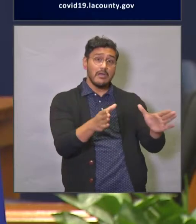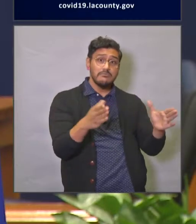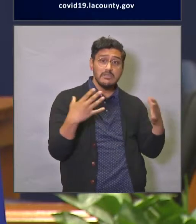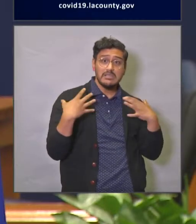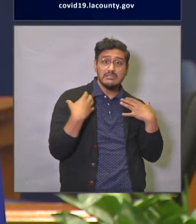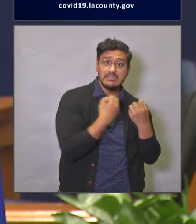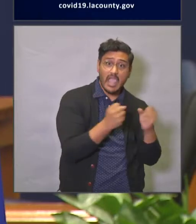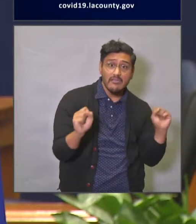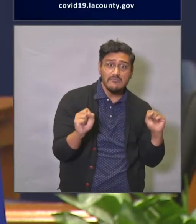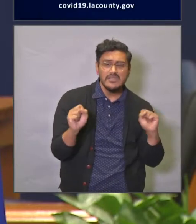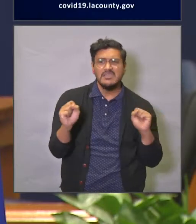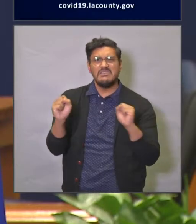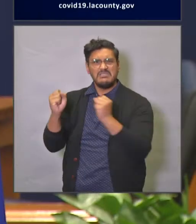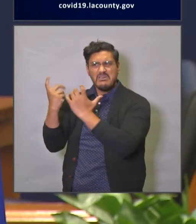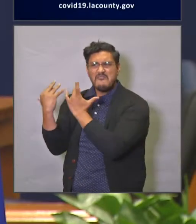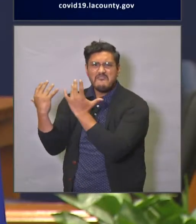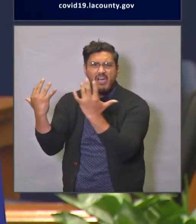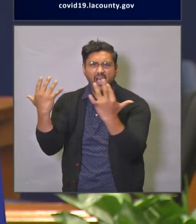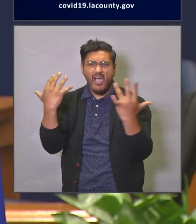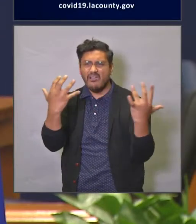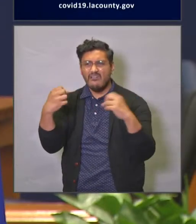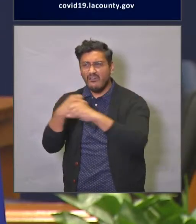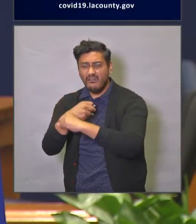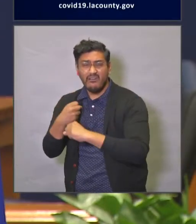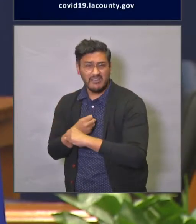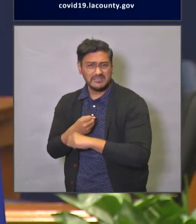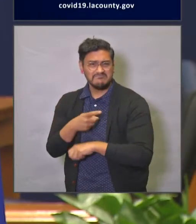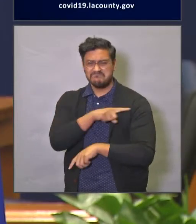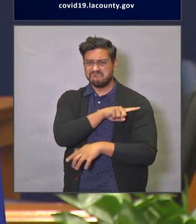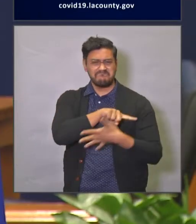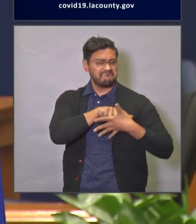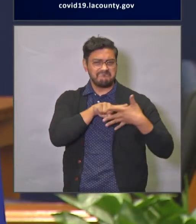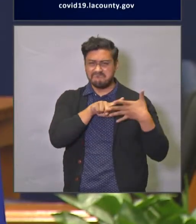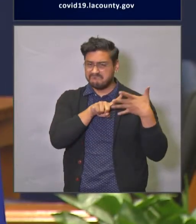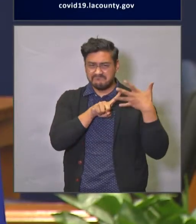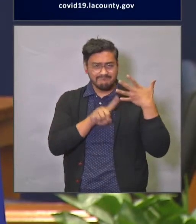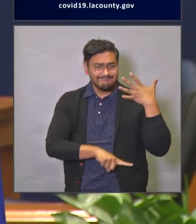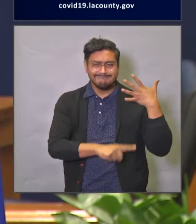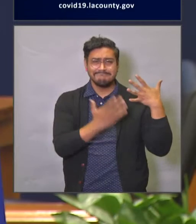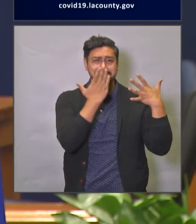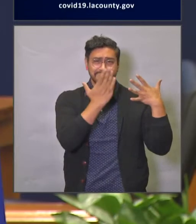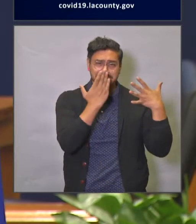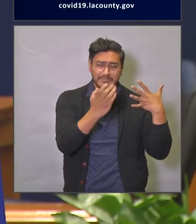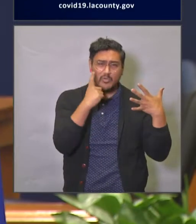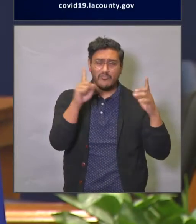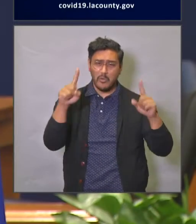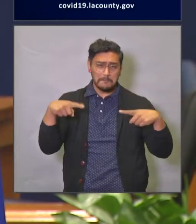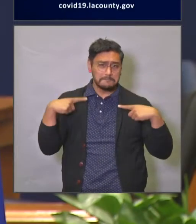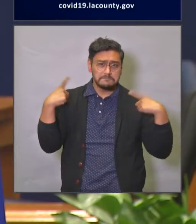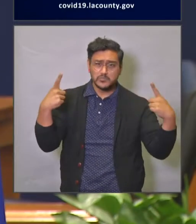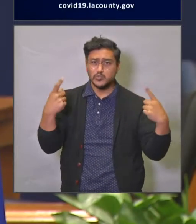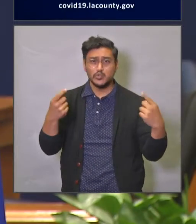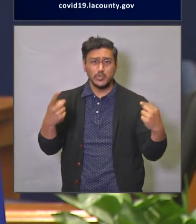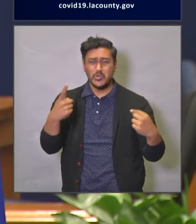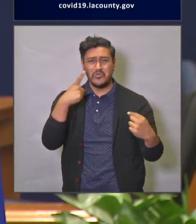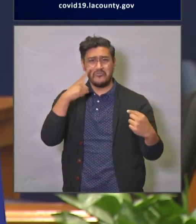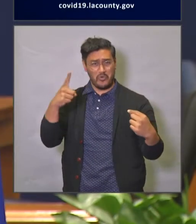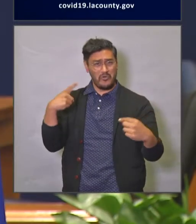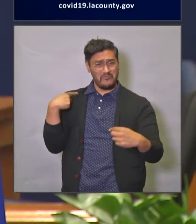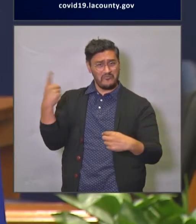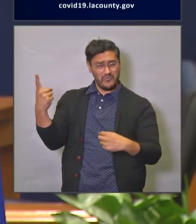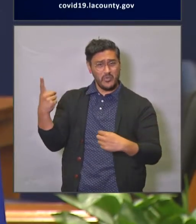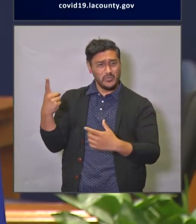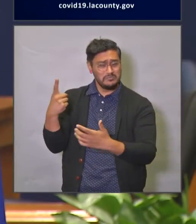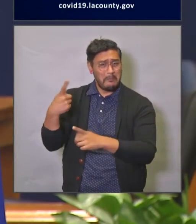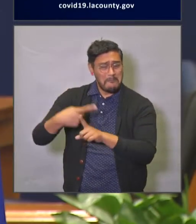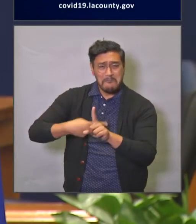fighting the wildfires, I'm very indebted for your selfless service and all of the acts that you've taken over these past very troubling and